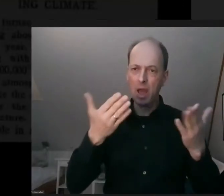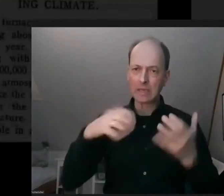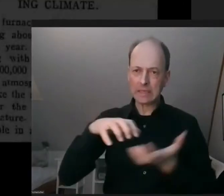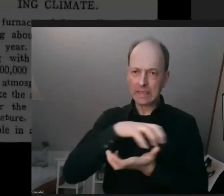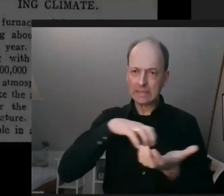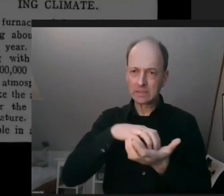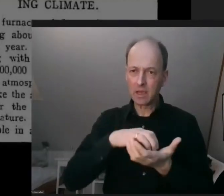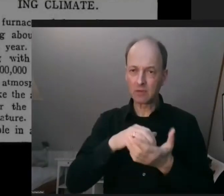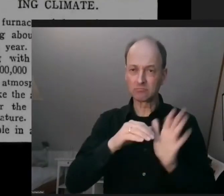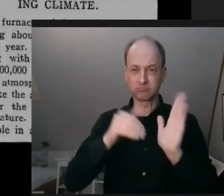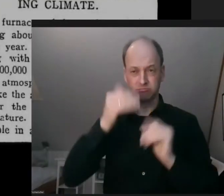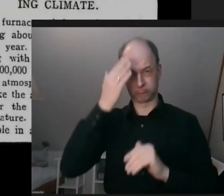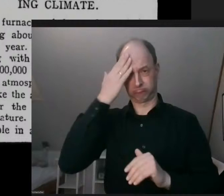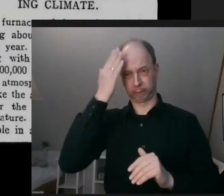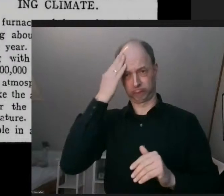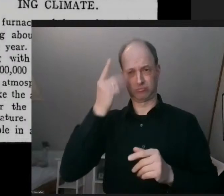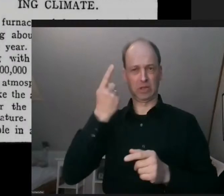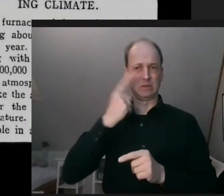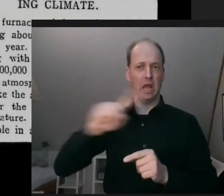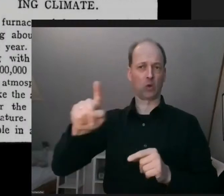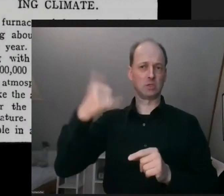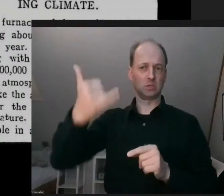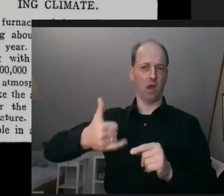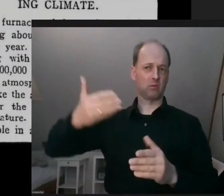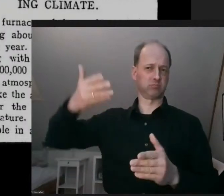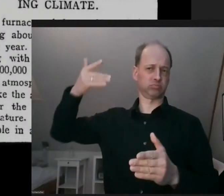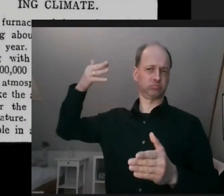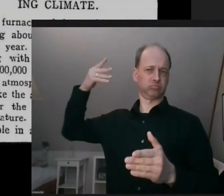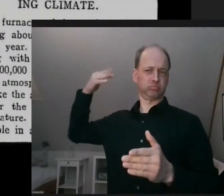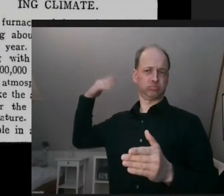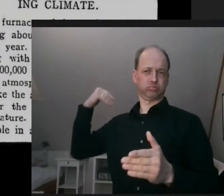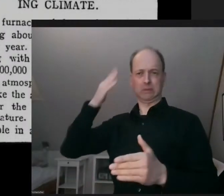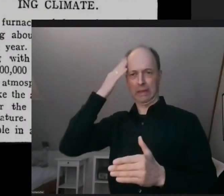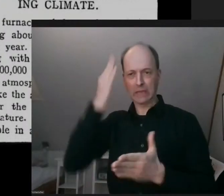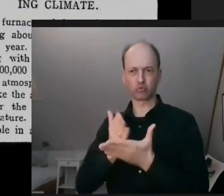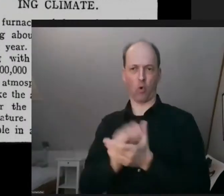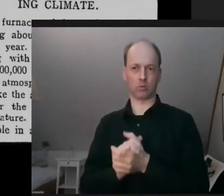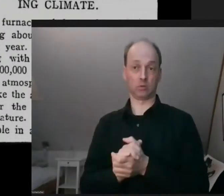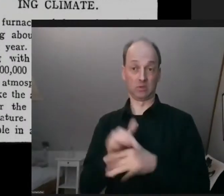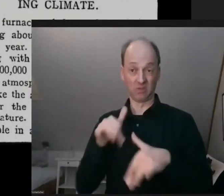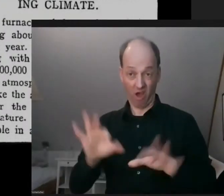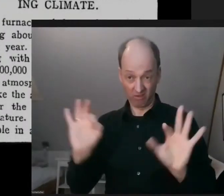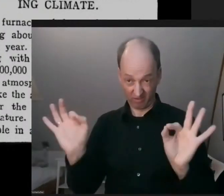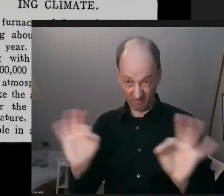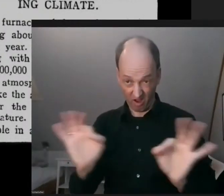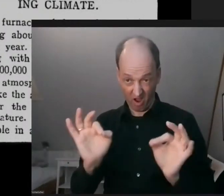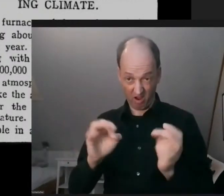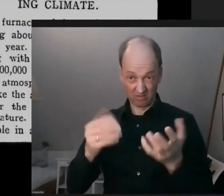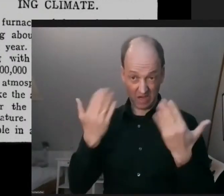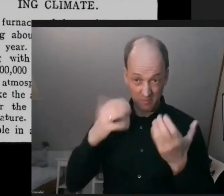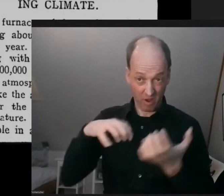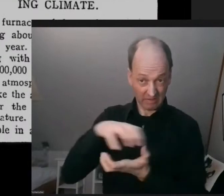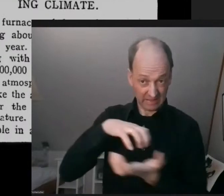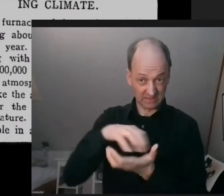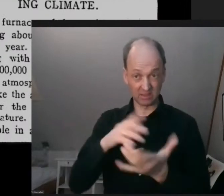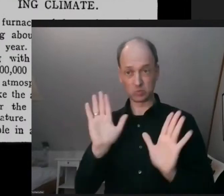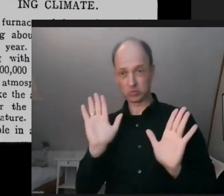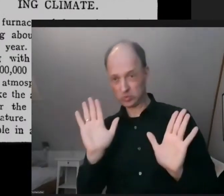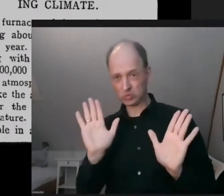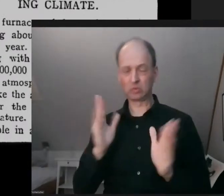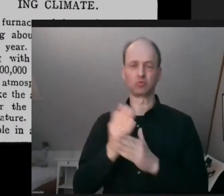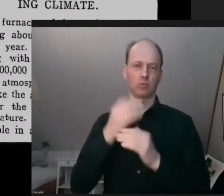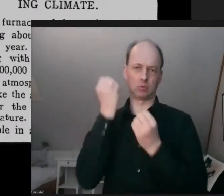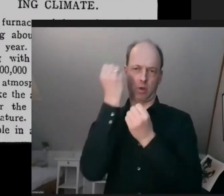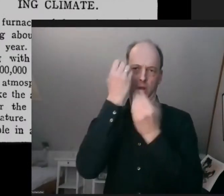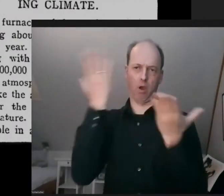the climate crisis has been known for thousands of years, and that everything is also a risk and a danger is